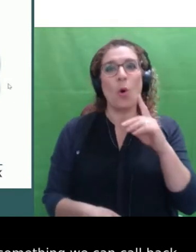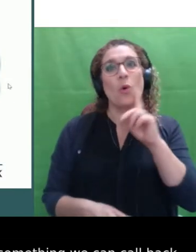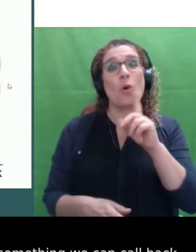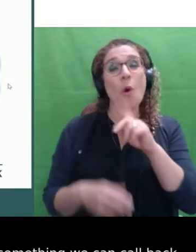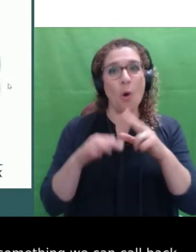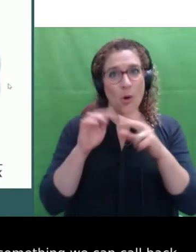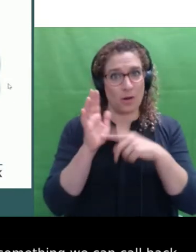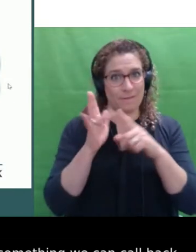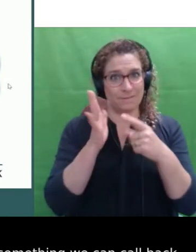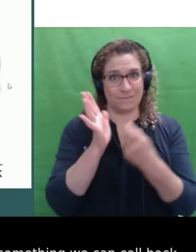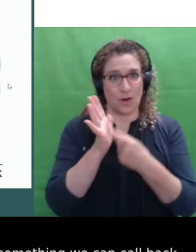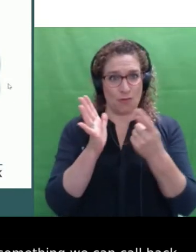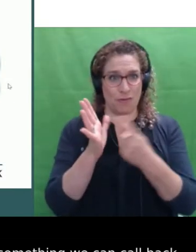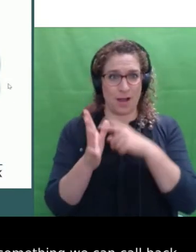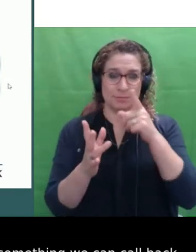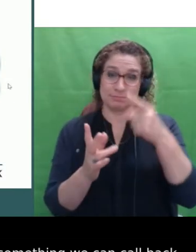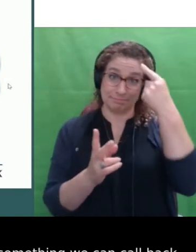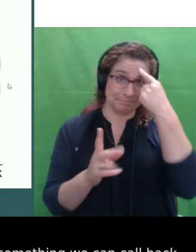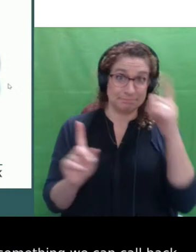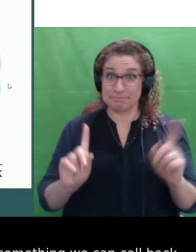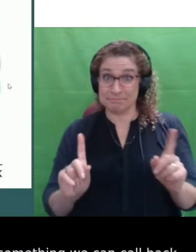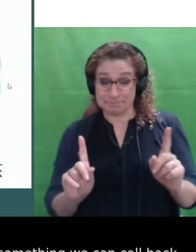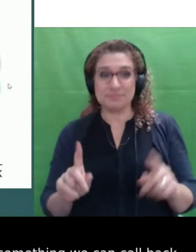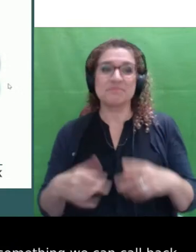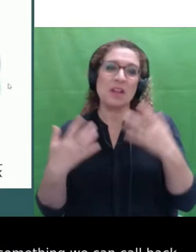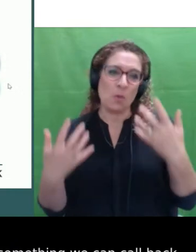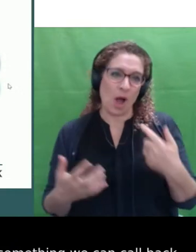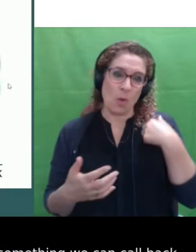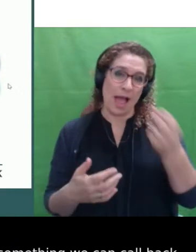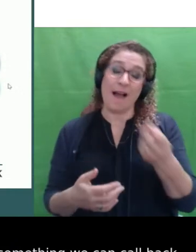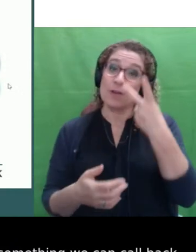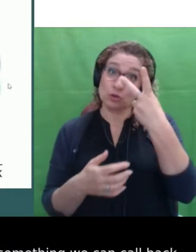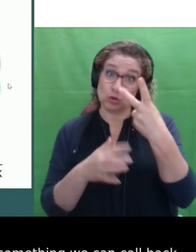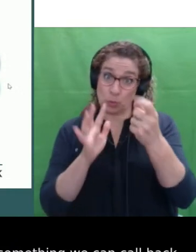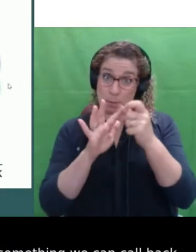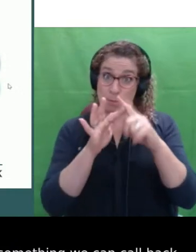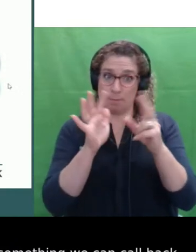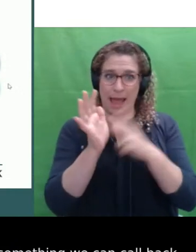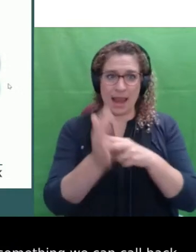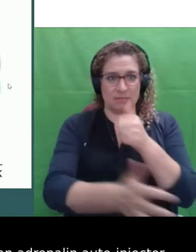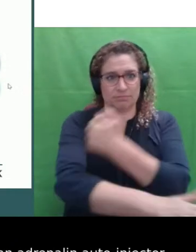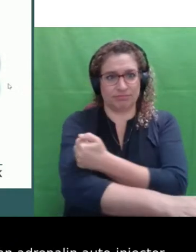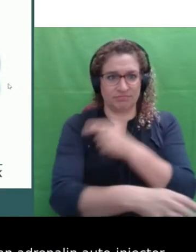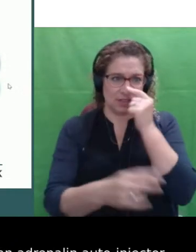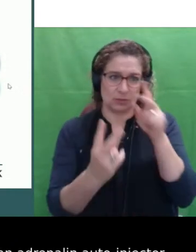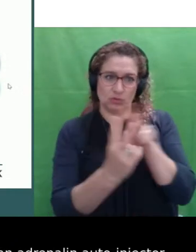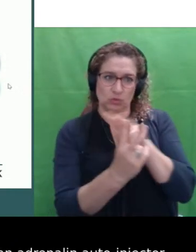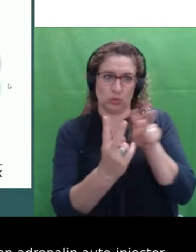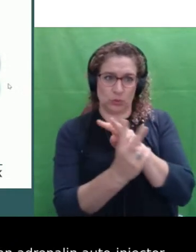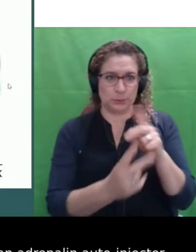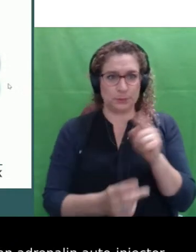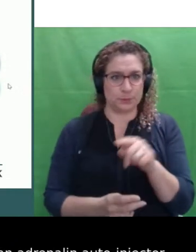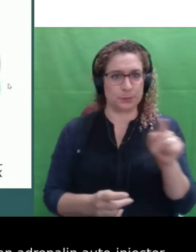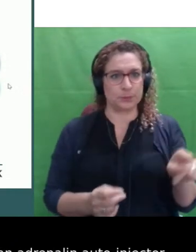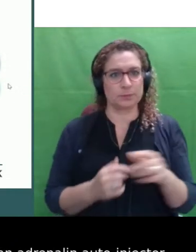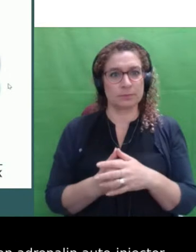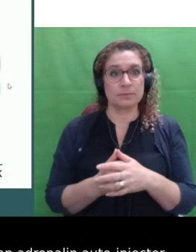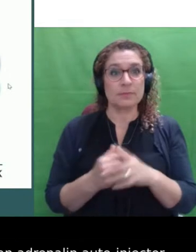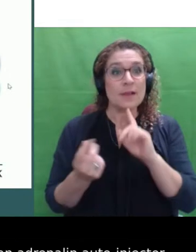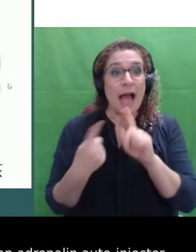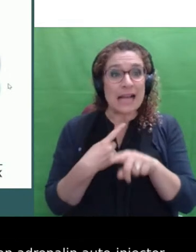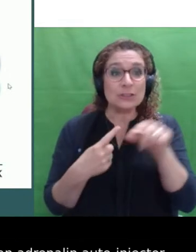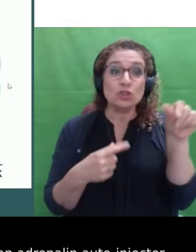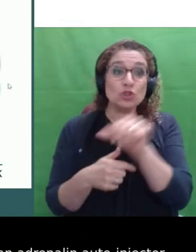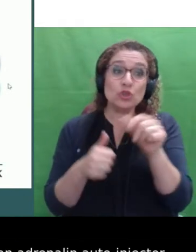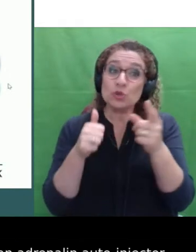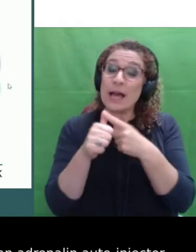have available now are epipen injects and both come in the 150 and 300 microgram base and the answer is yes and often people